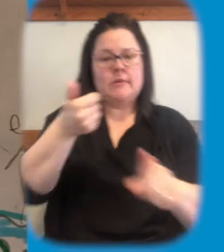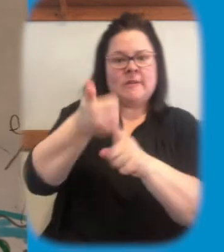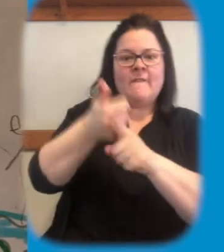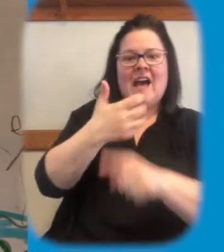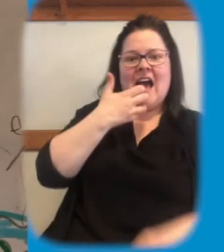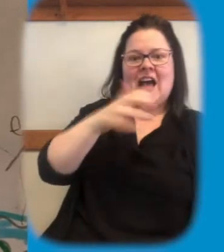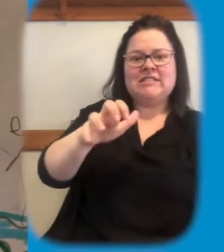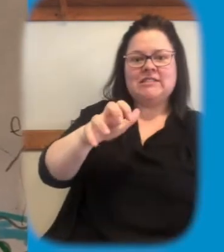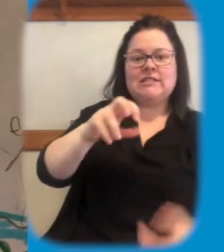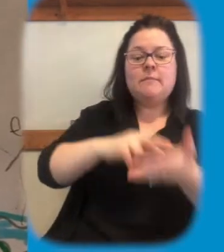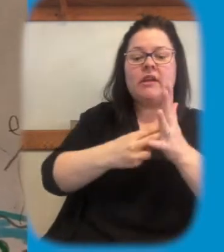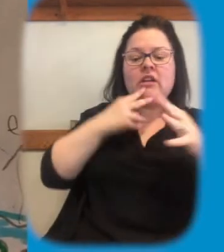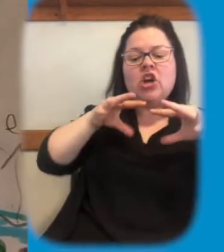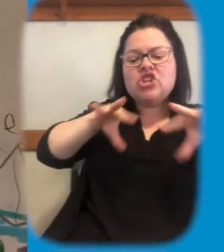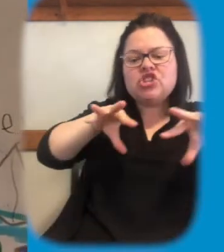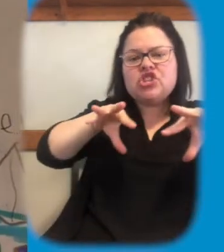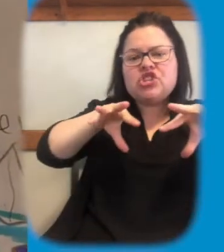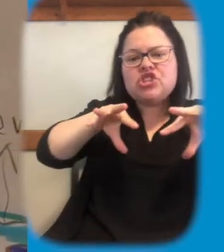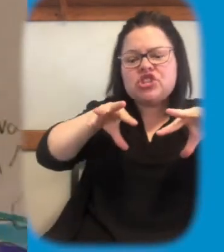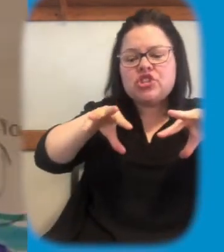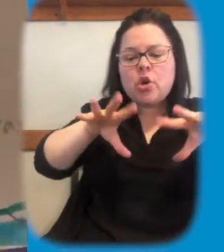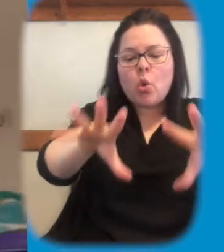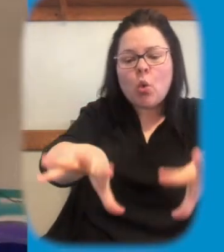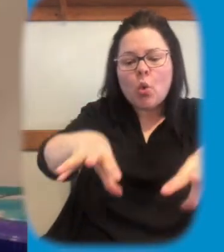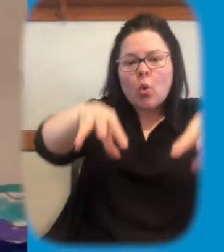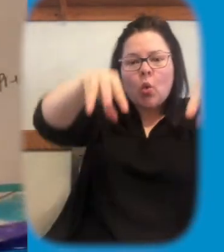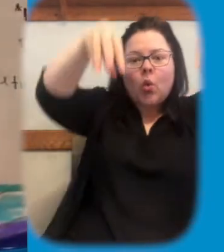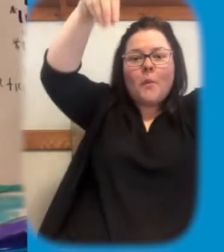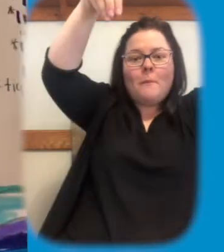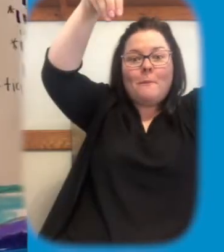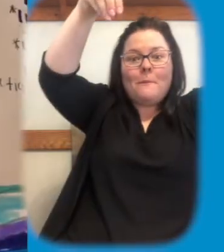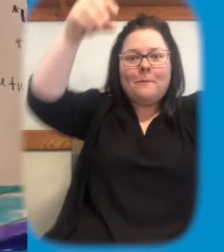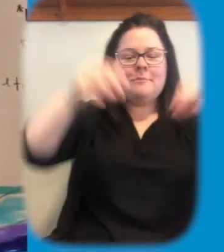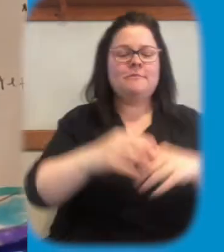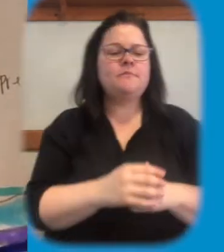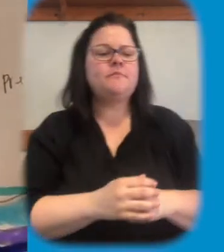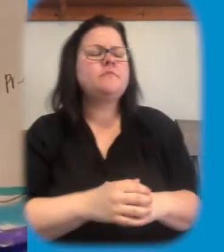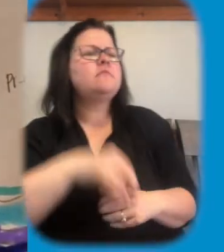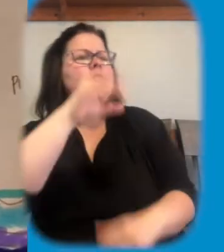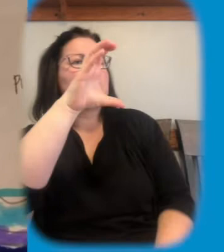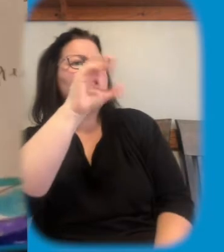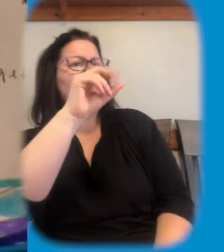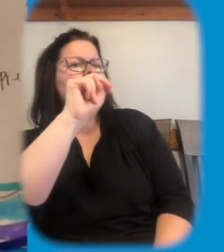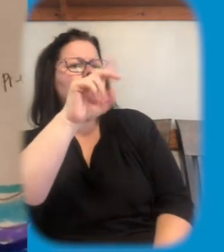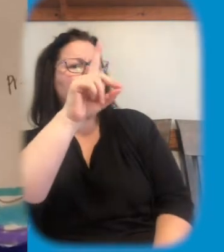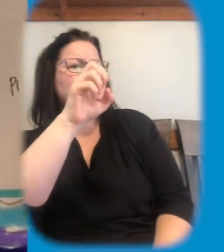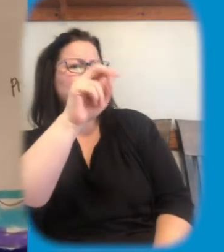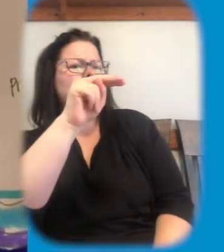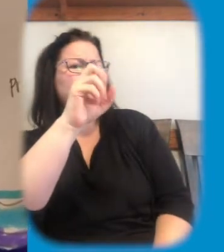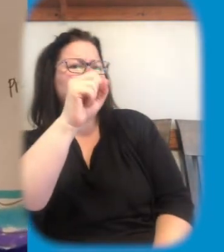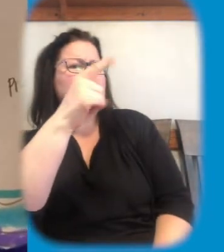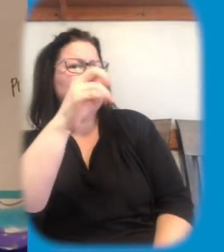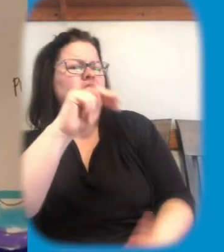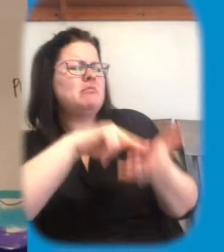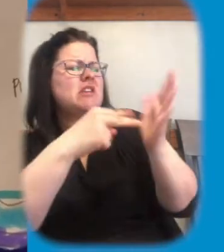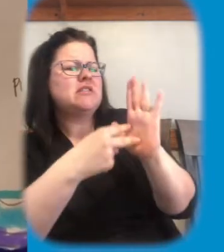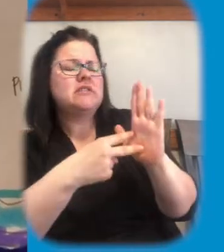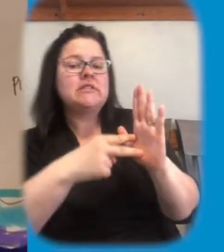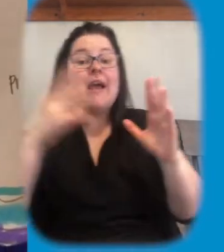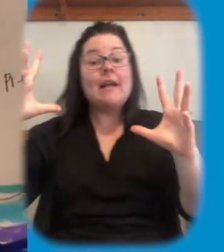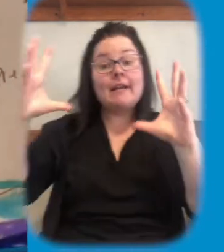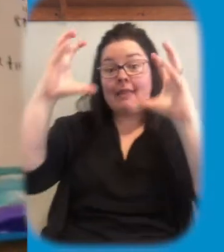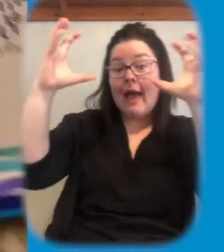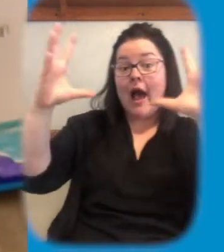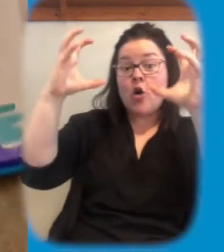this whole water cycle. Yeah, you're right. You're right. What's condensation? When clouds turn into bigger